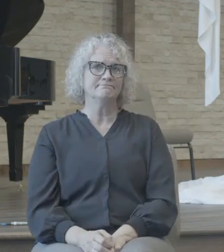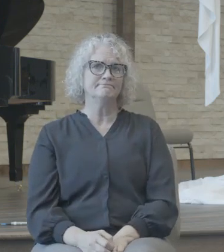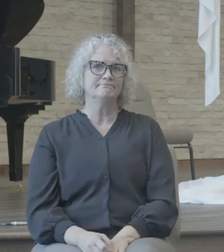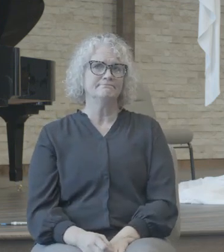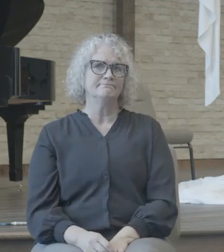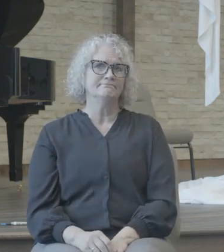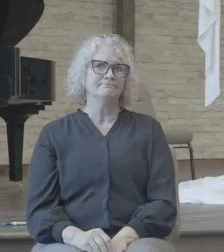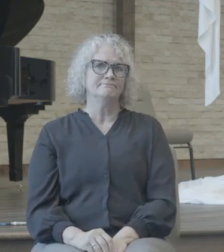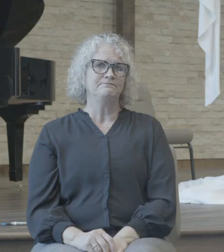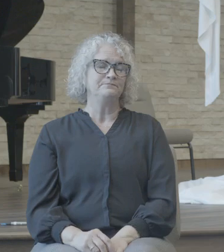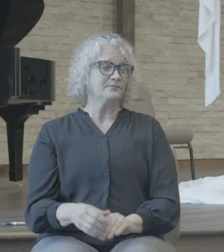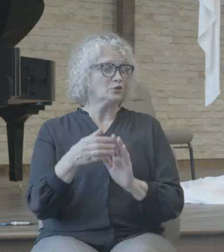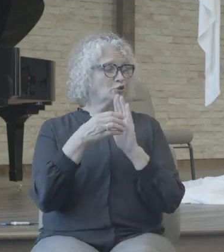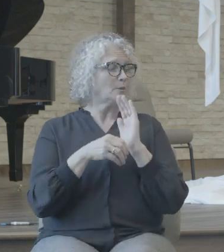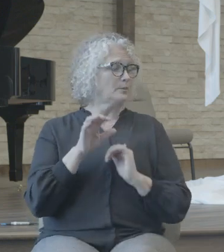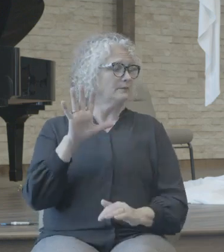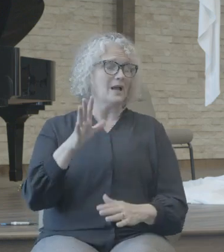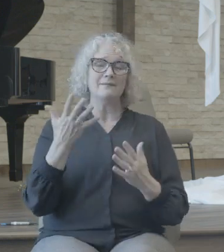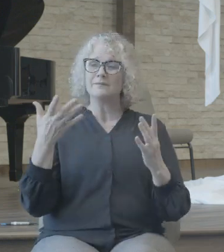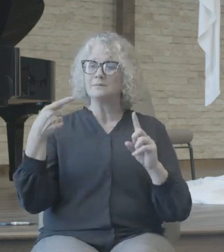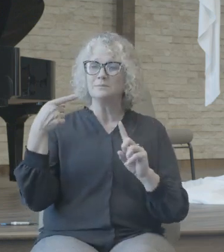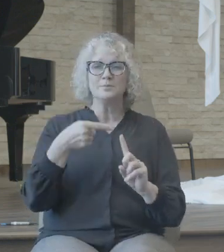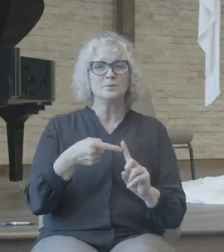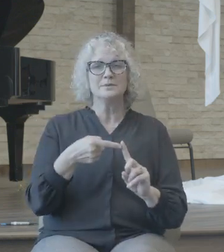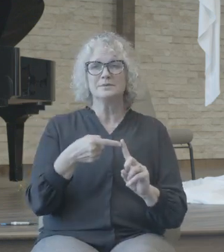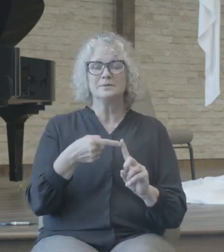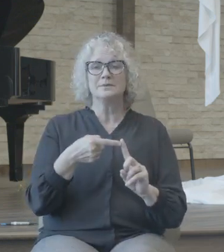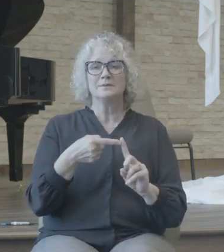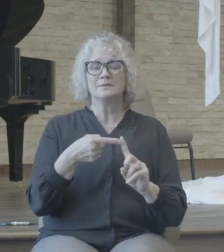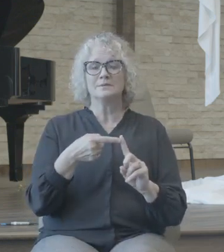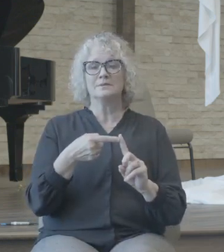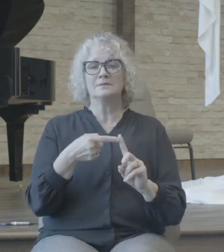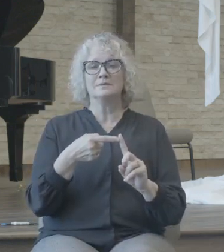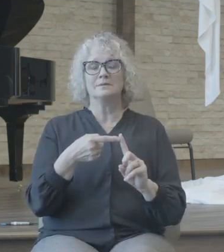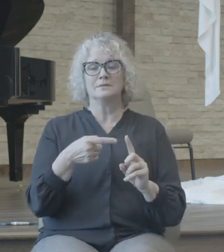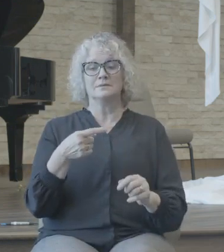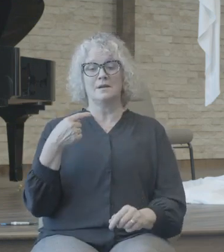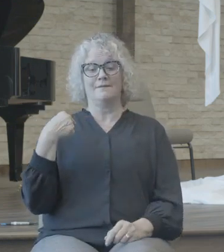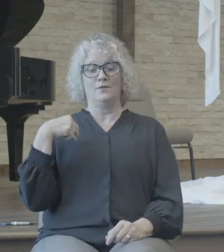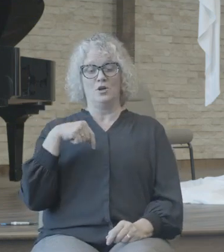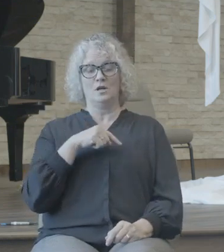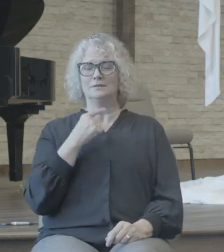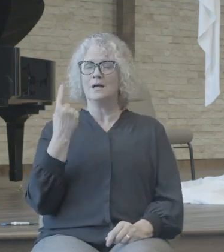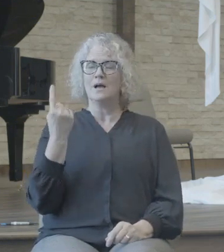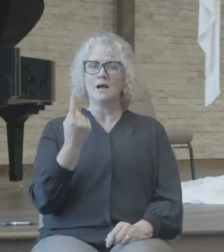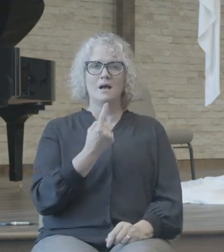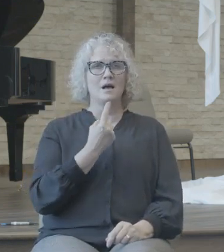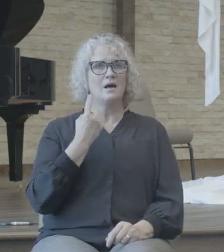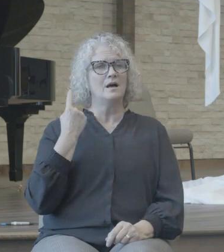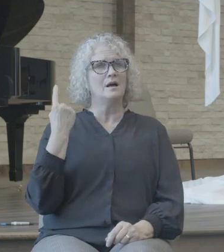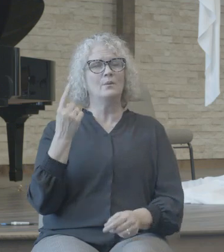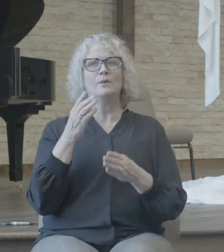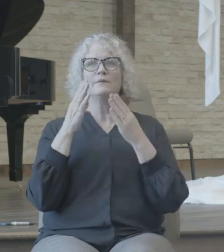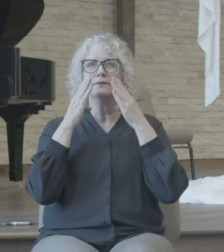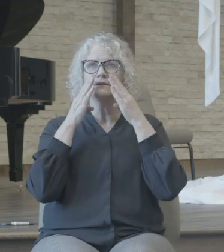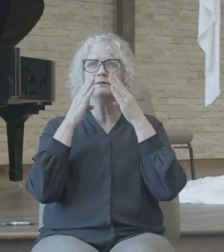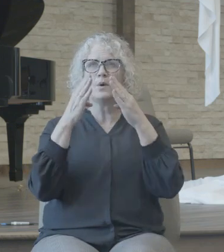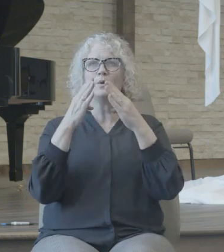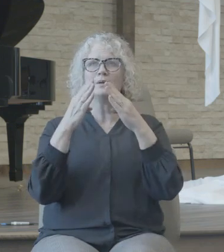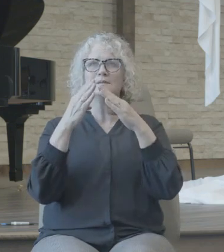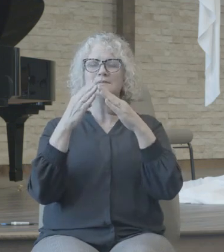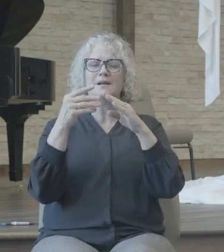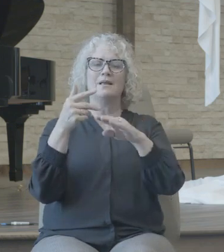The point of chapter 5 is for us to always focus on the Lamb and what he's done for